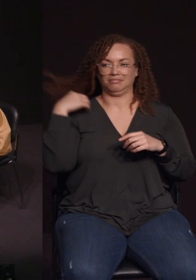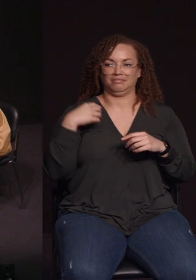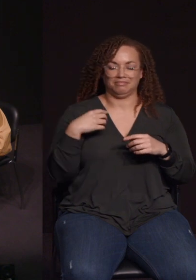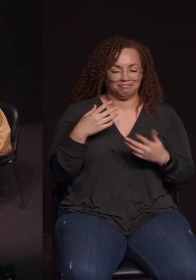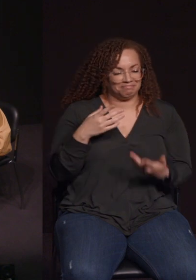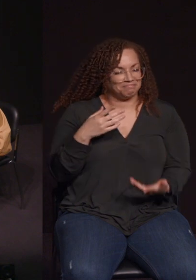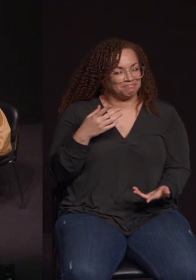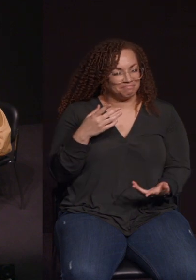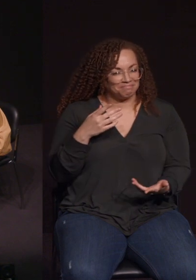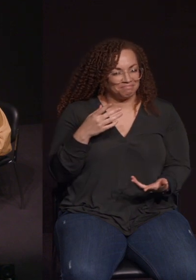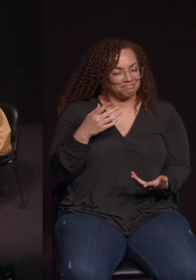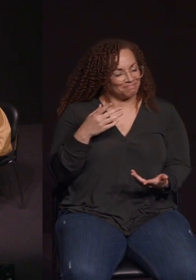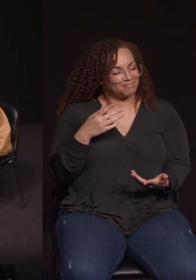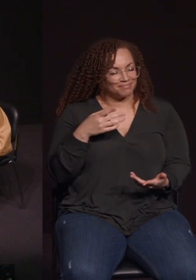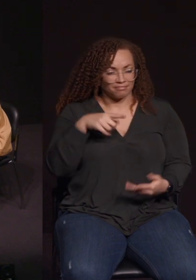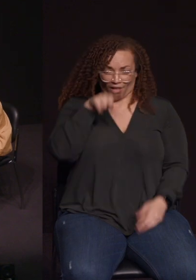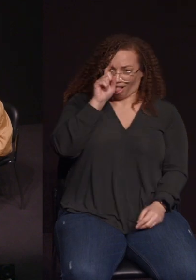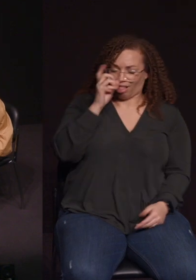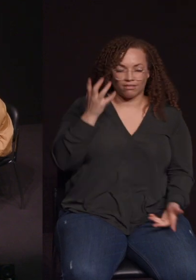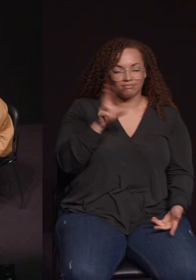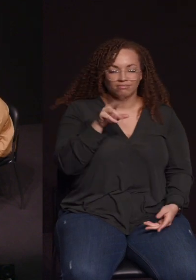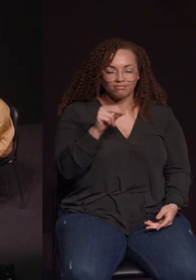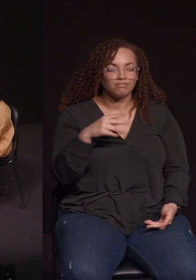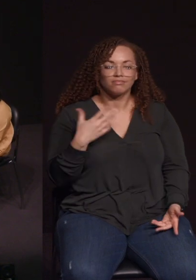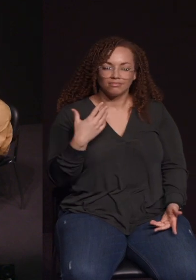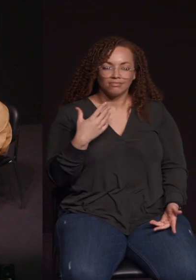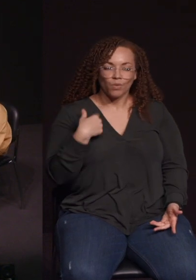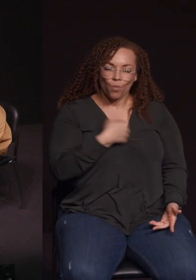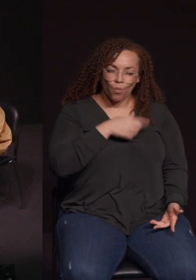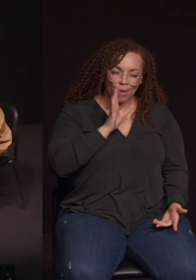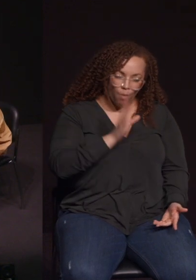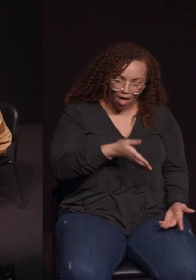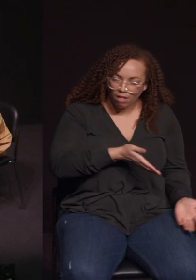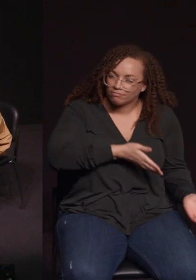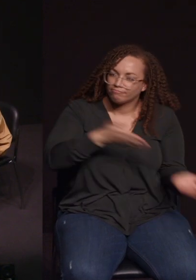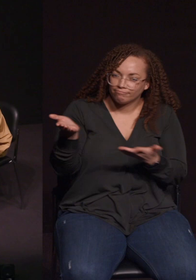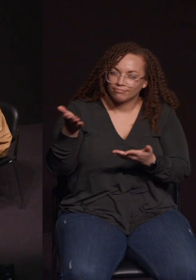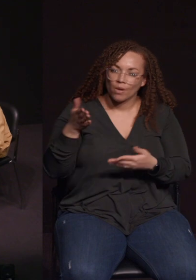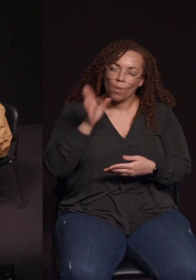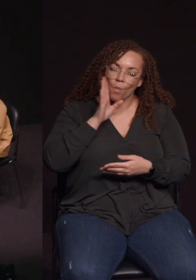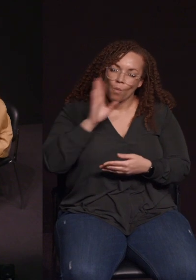table. Yes. This go round. Yeah.